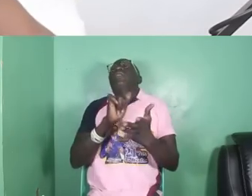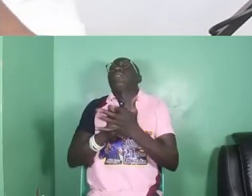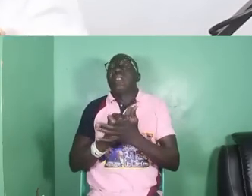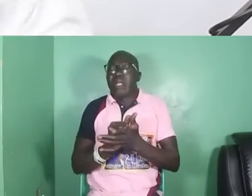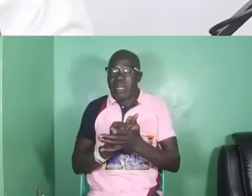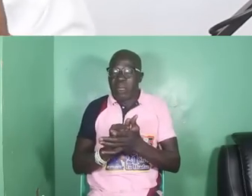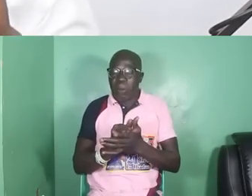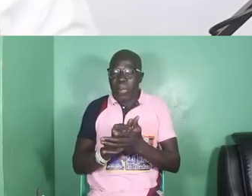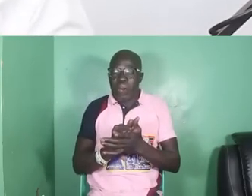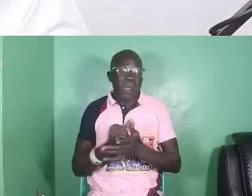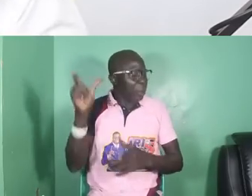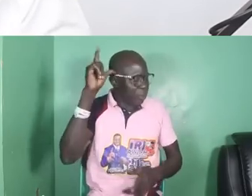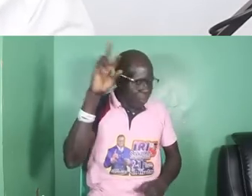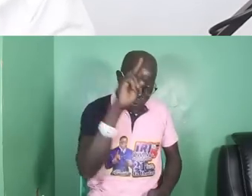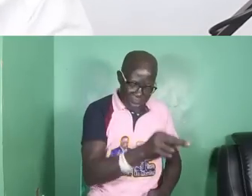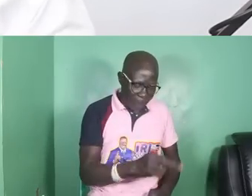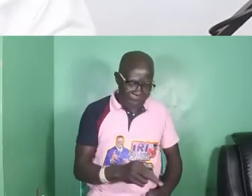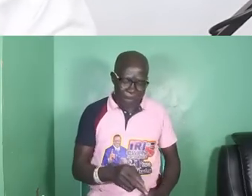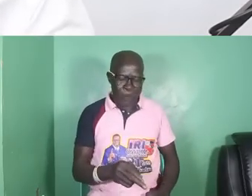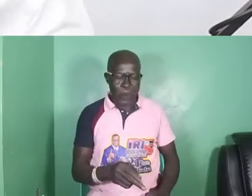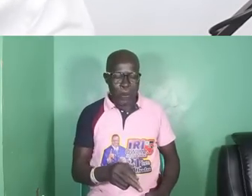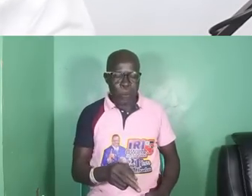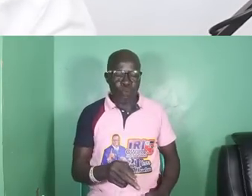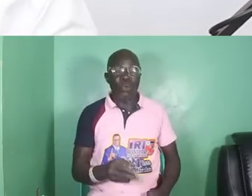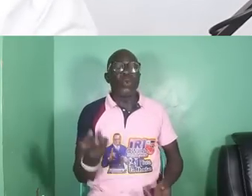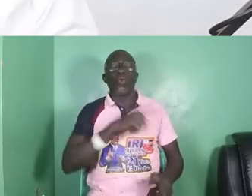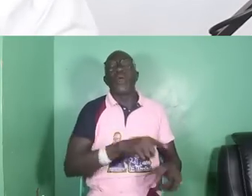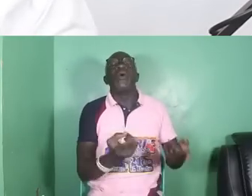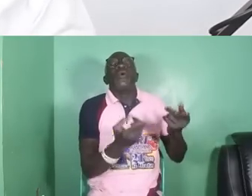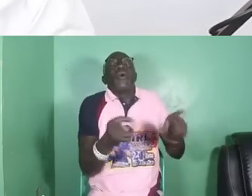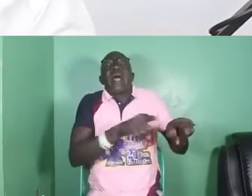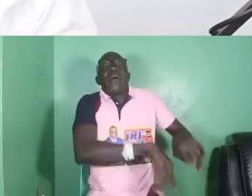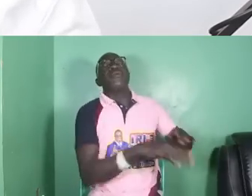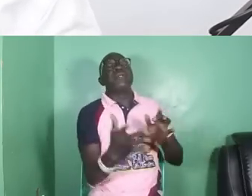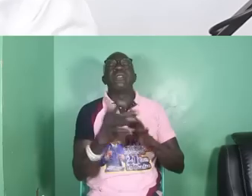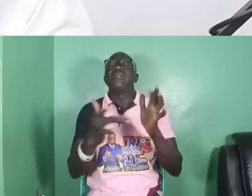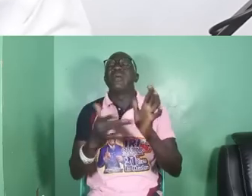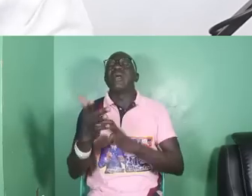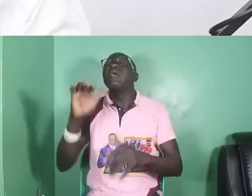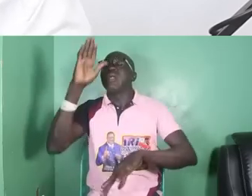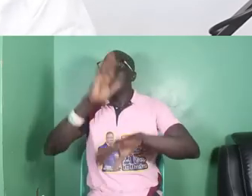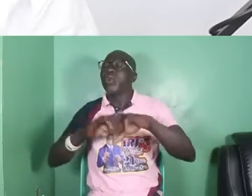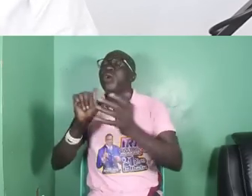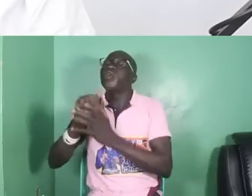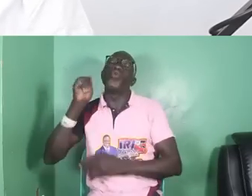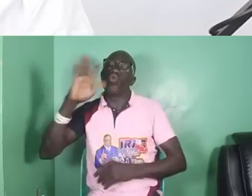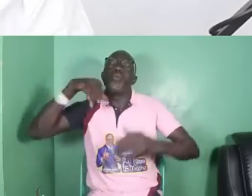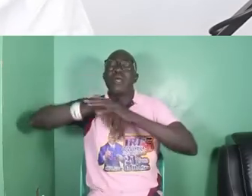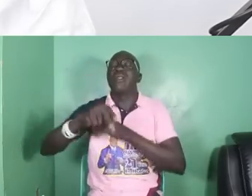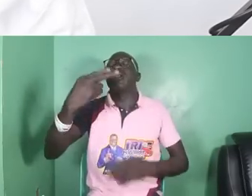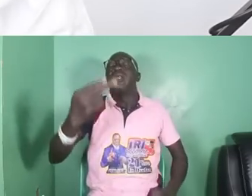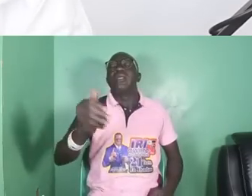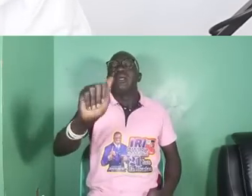that. Listen to me, sir. You better celebrate really. Such also happened in the Bible. Anna. They call a woman